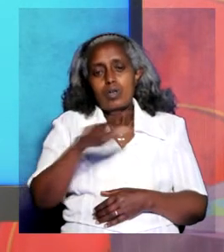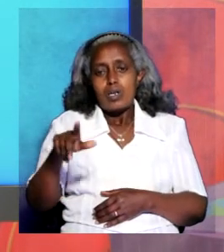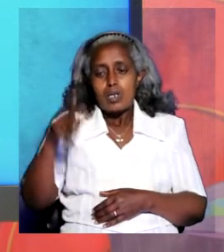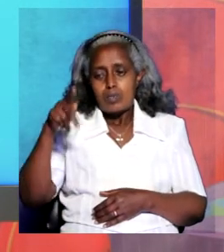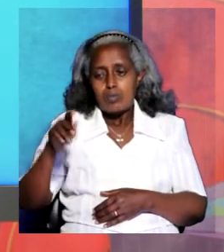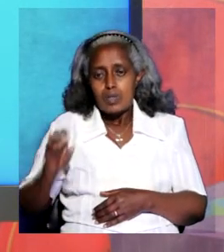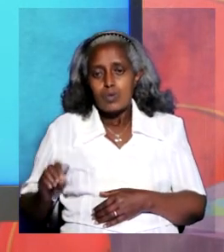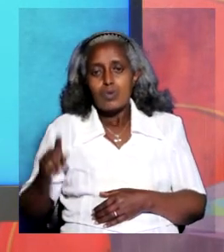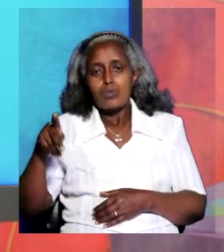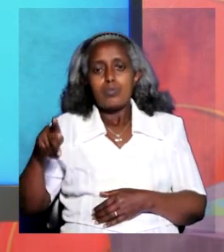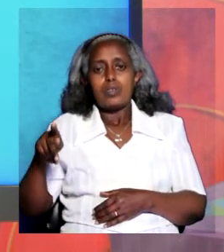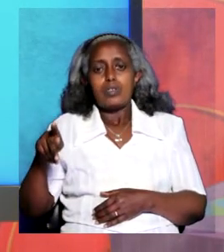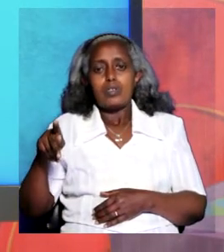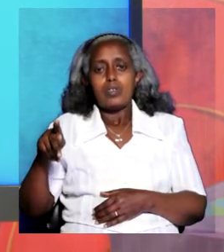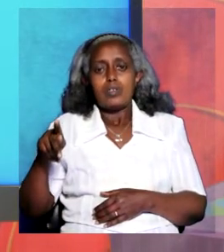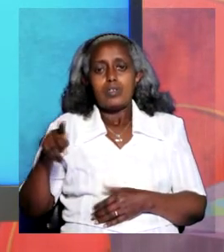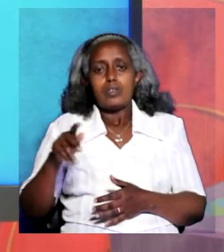naught P